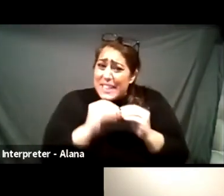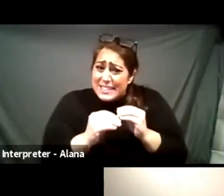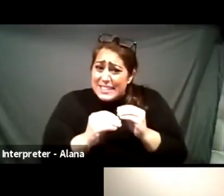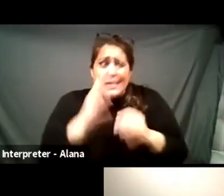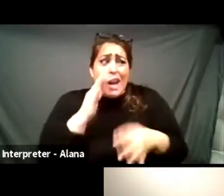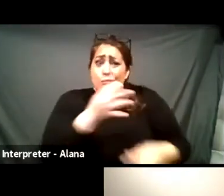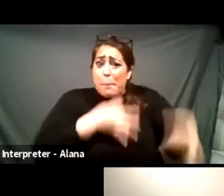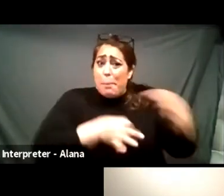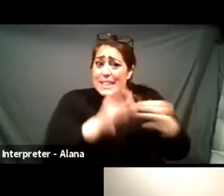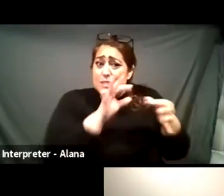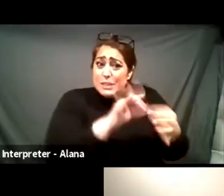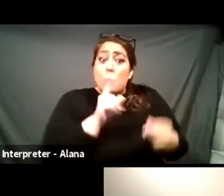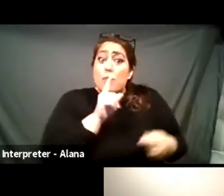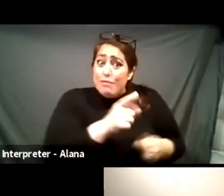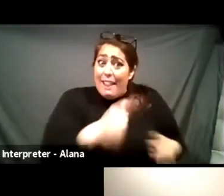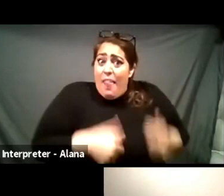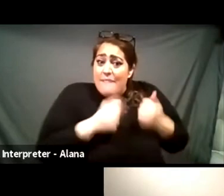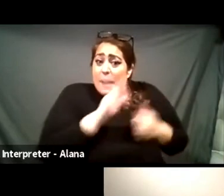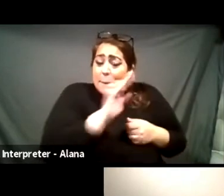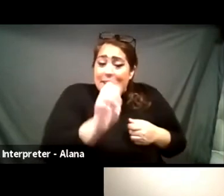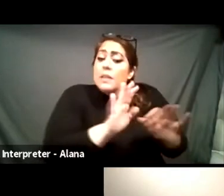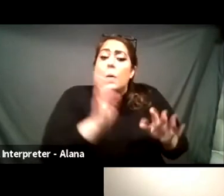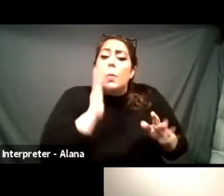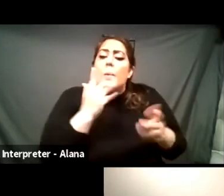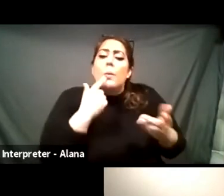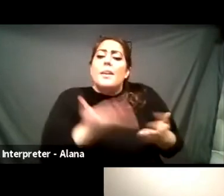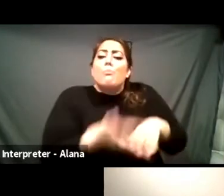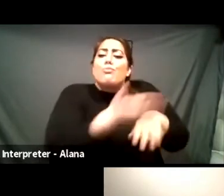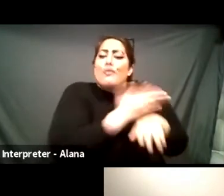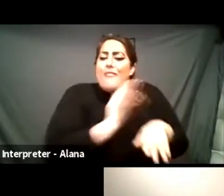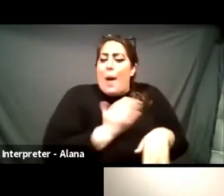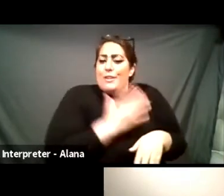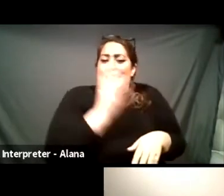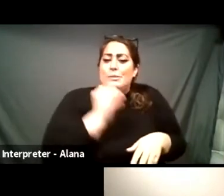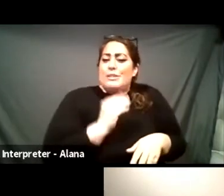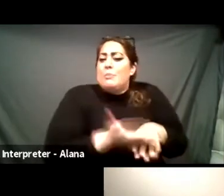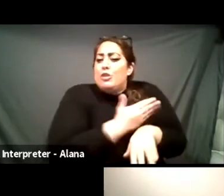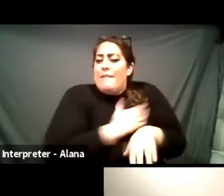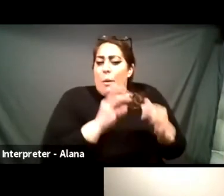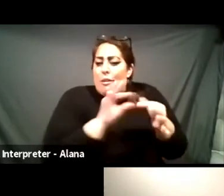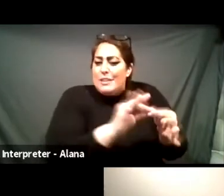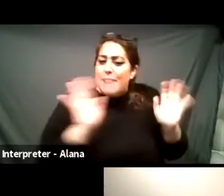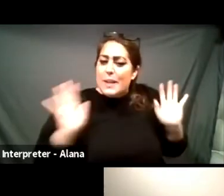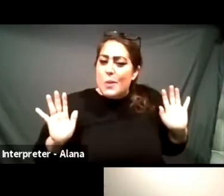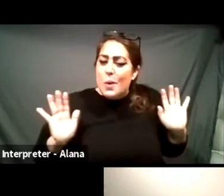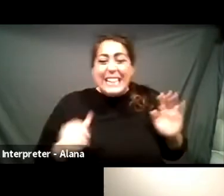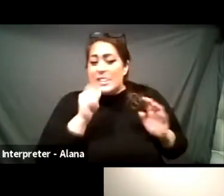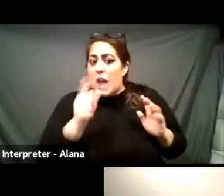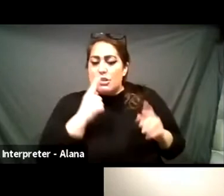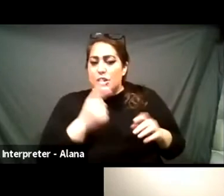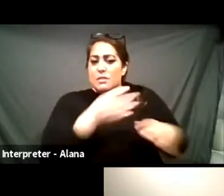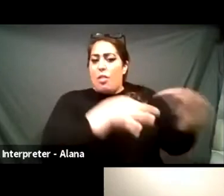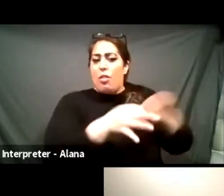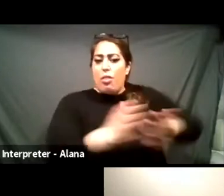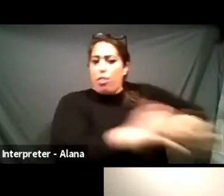to, we need to use them in order to enhance them. And I don't want this to be just a footnote of it. And it, for me, it's really important